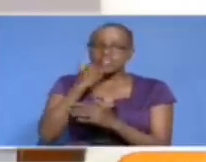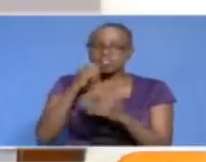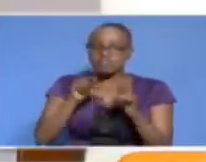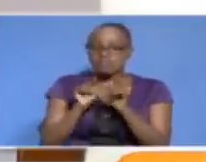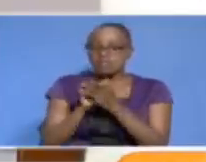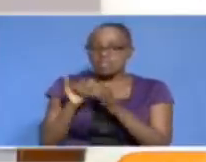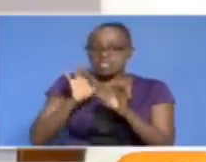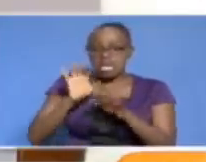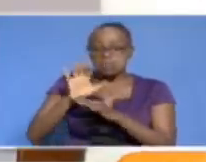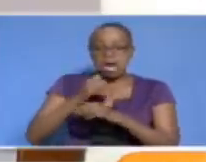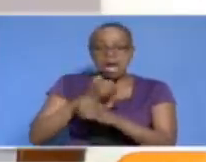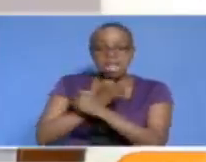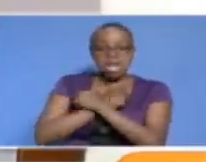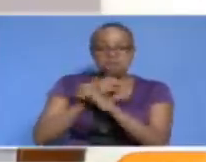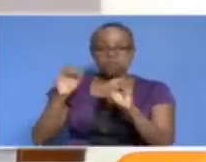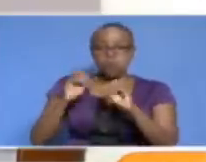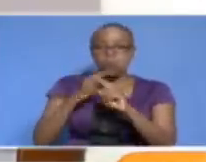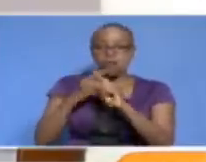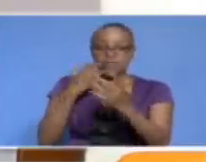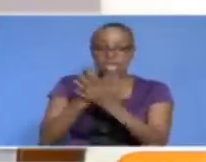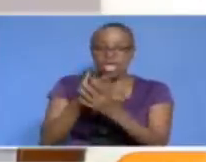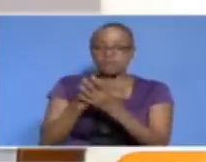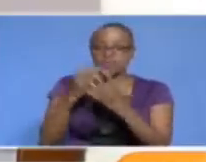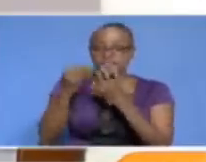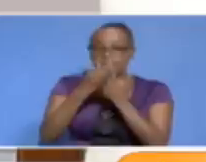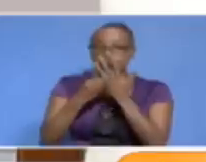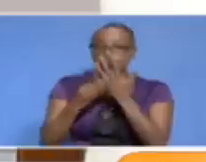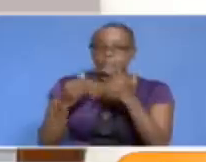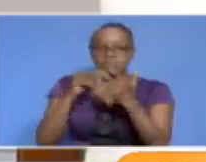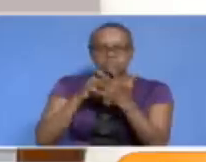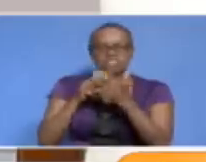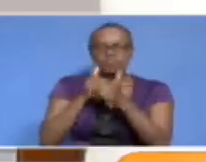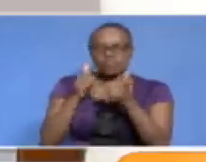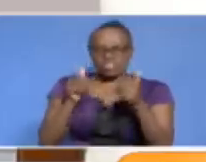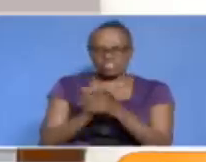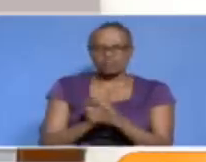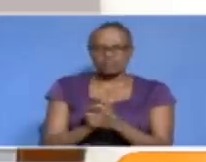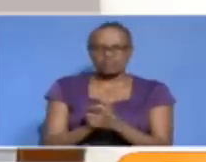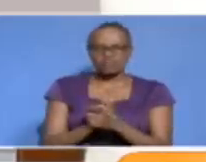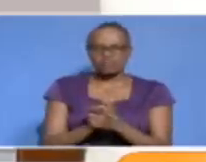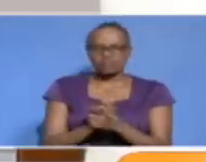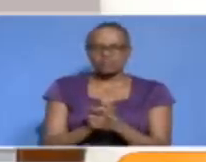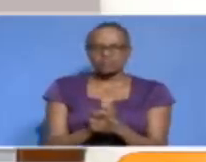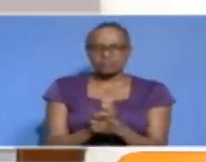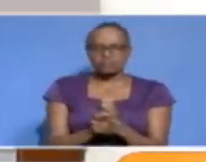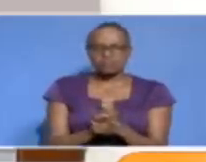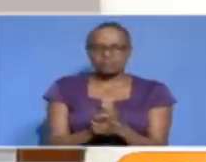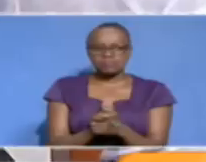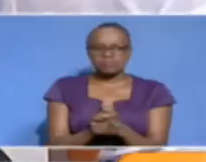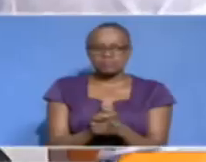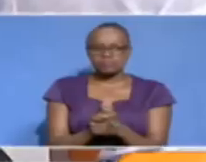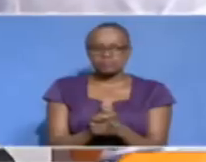like his style, but it's evident Sonko means well. I tell you.